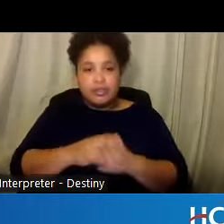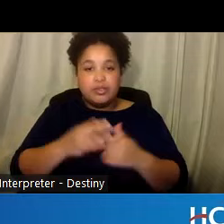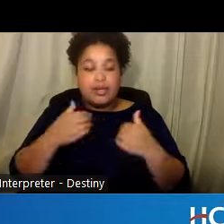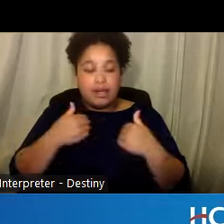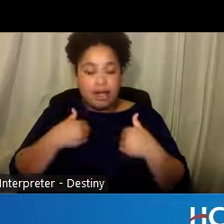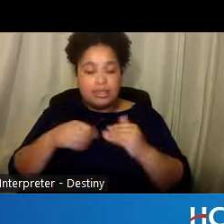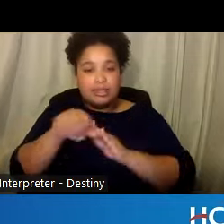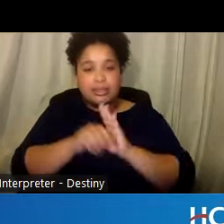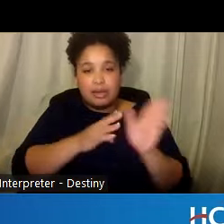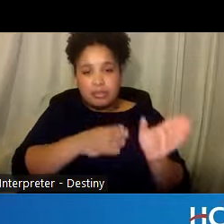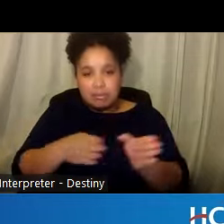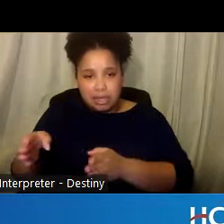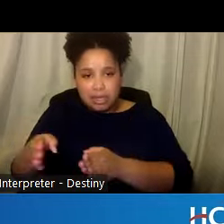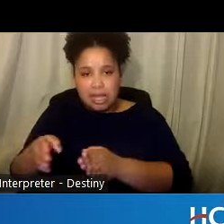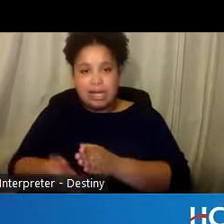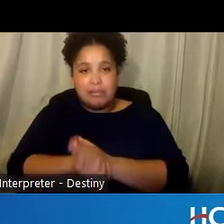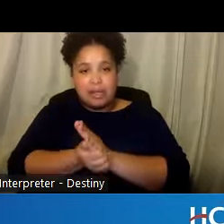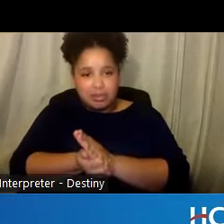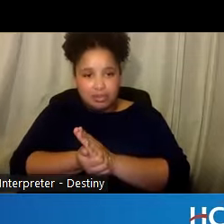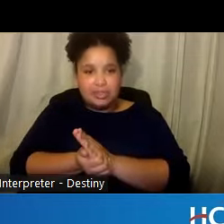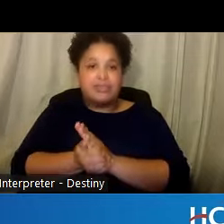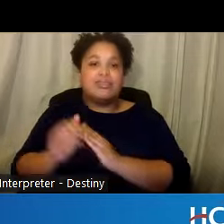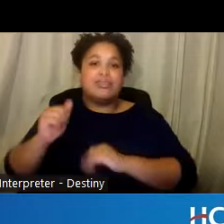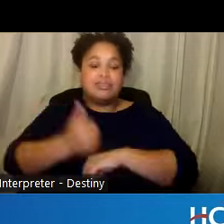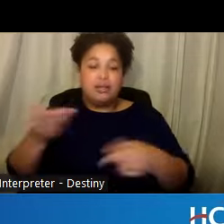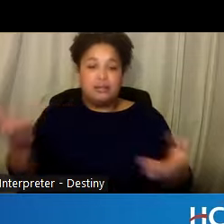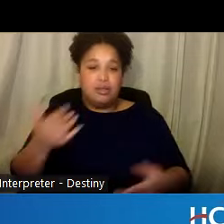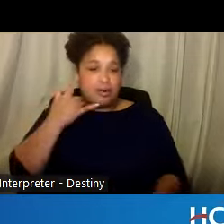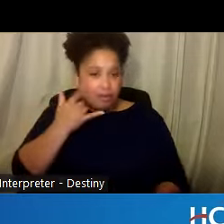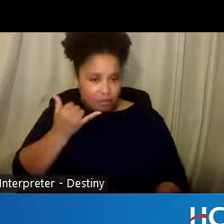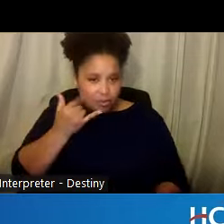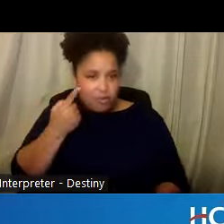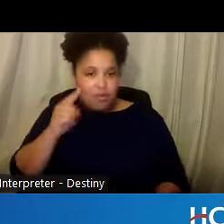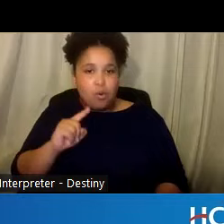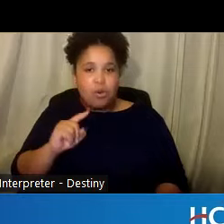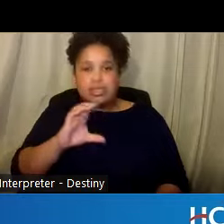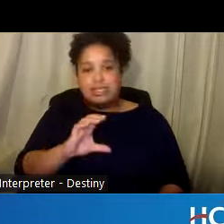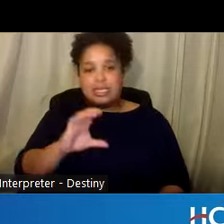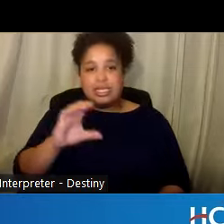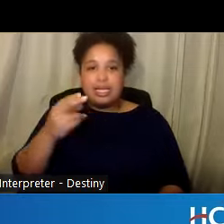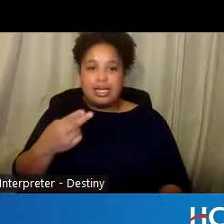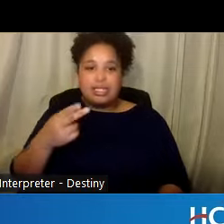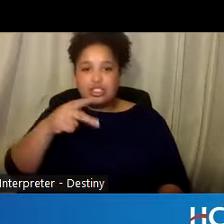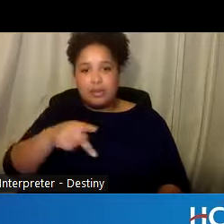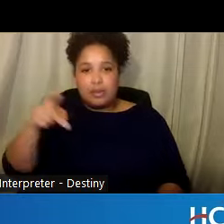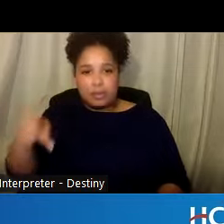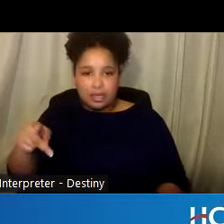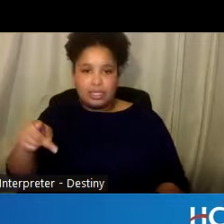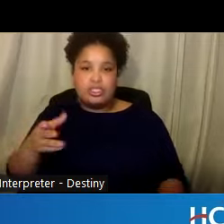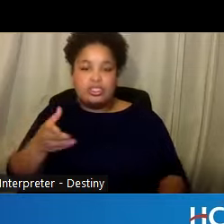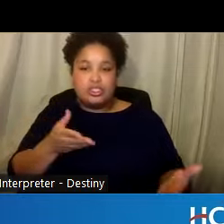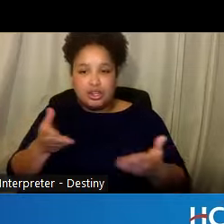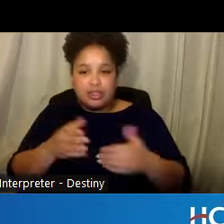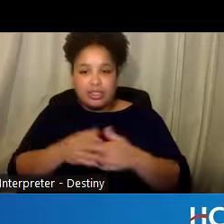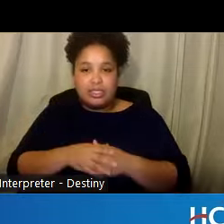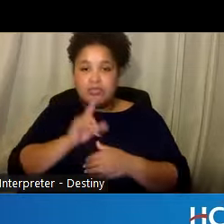plan amendment and Medi-Cal benefit implemented in California for CHWP services, which is amazing. Department